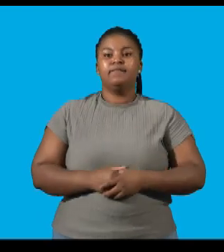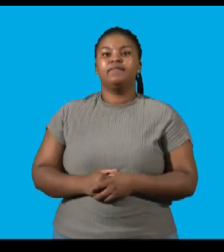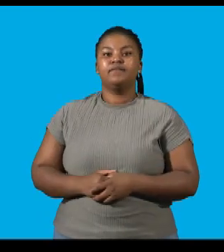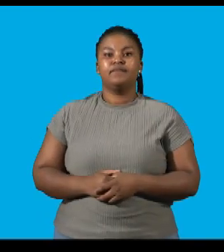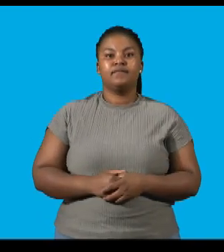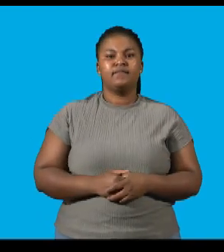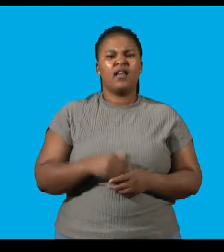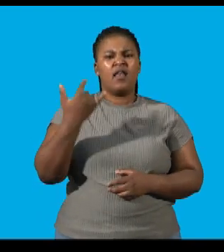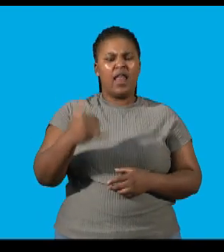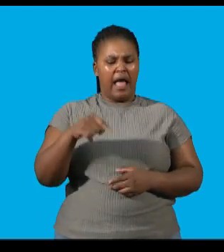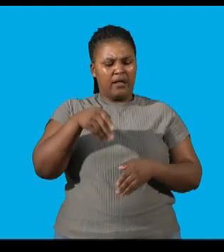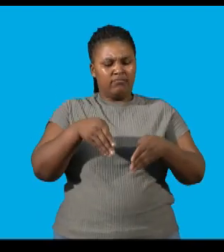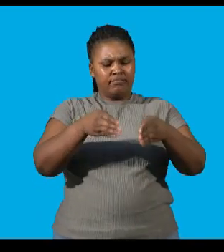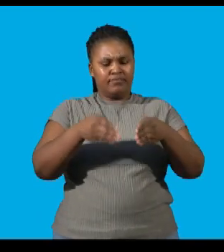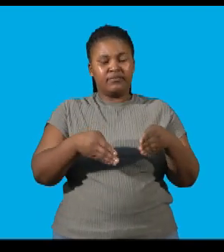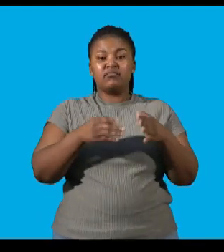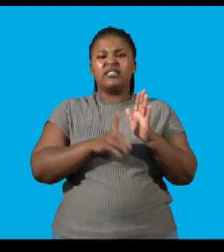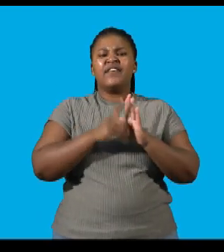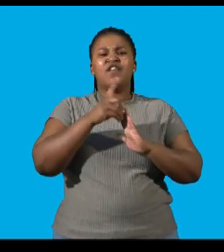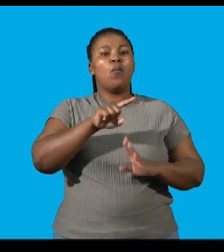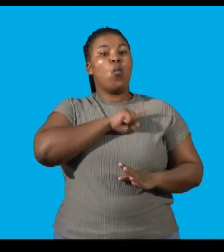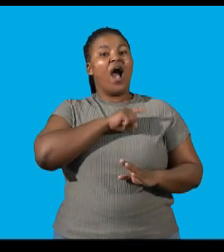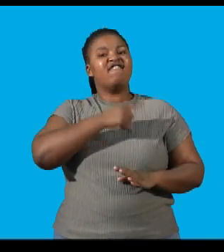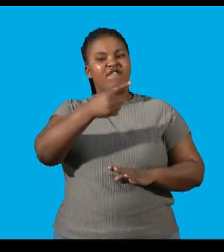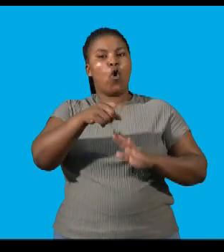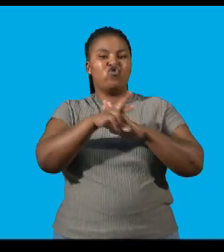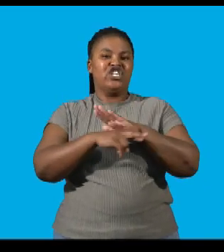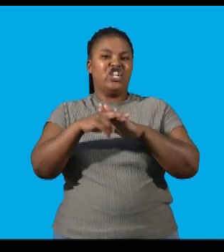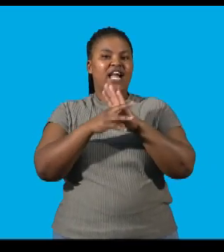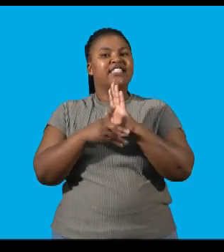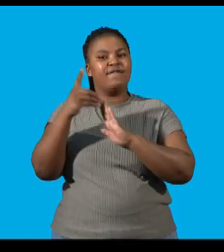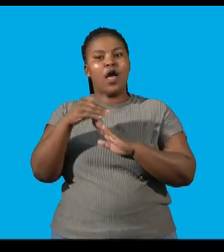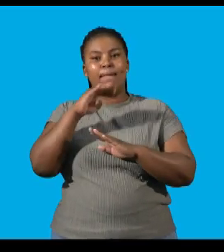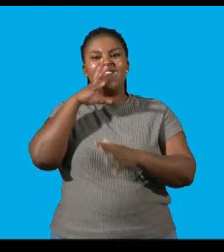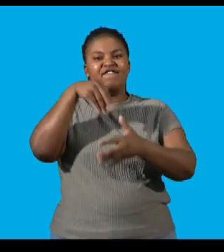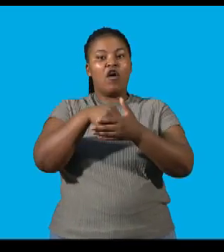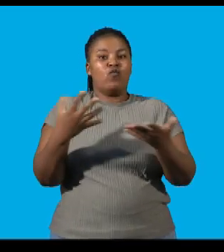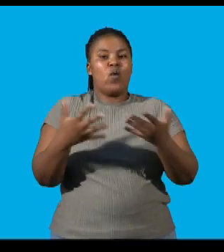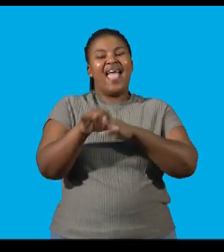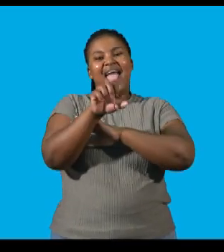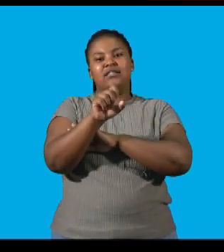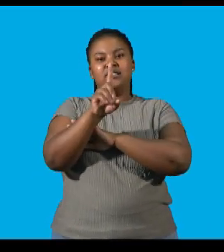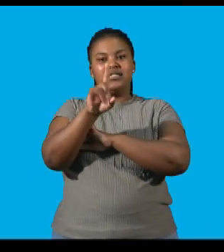And corridors are developed as part of regional development. In other words, they are part of the SDI.